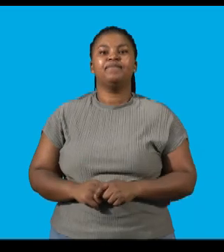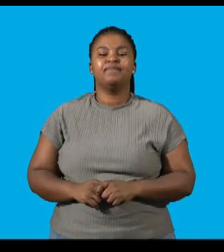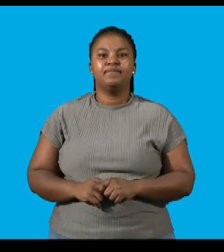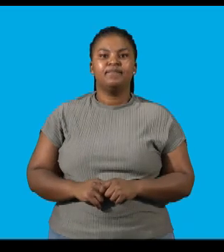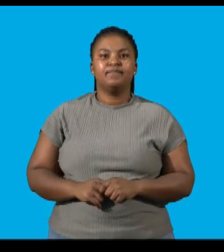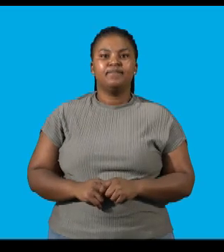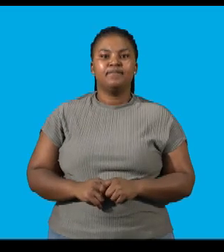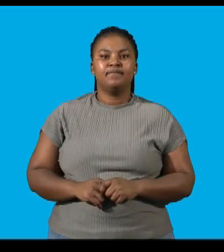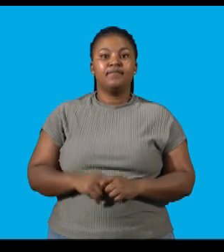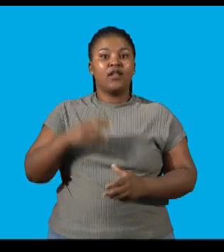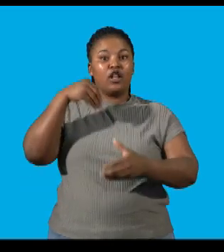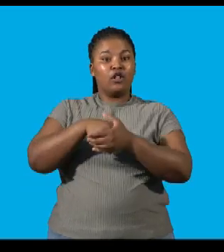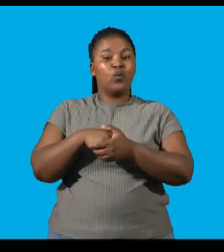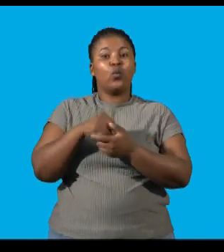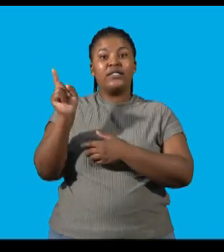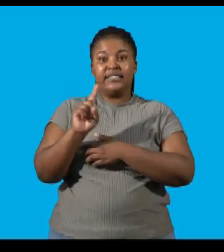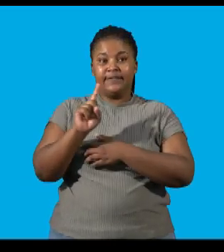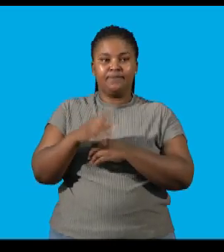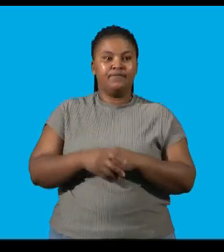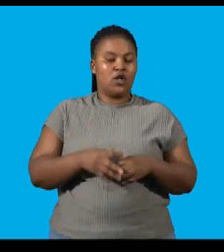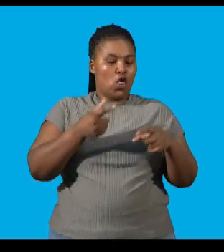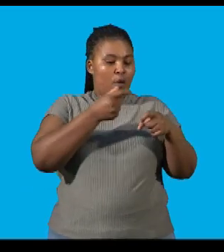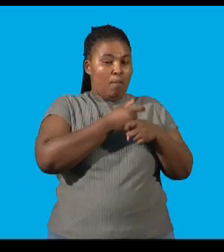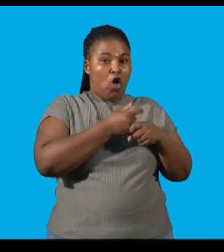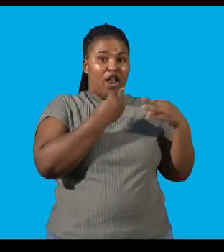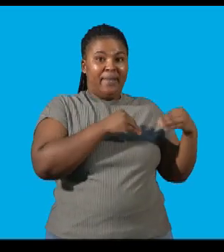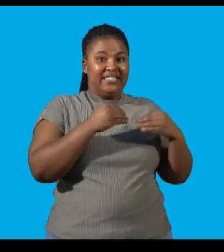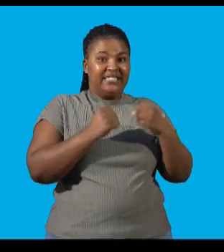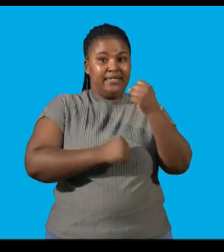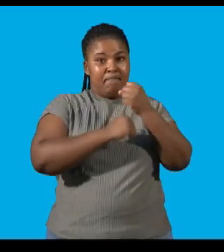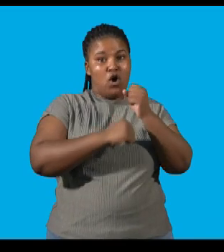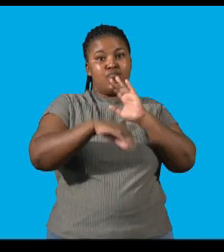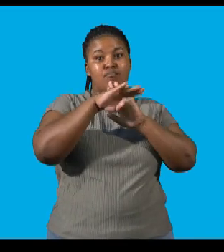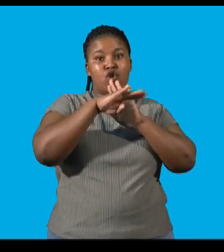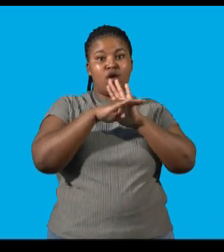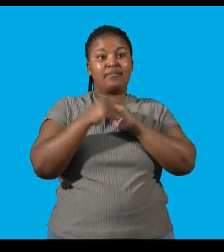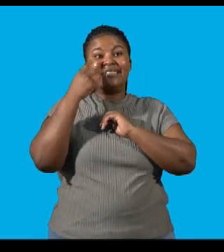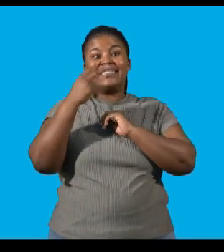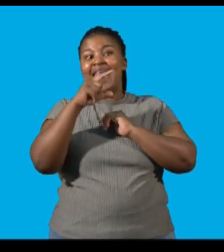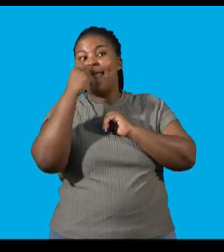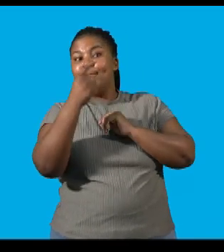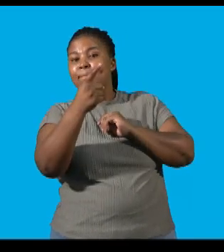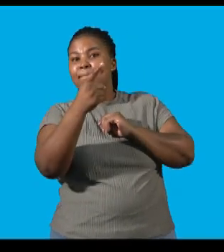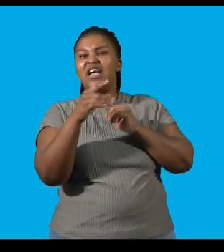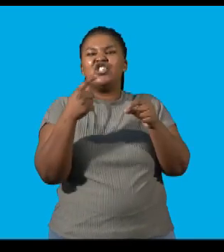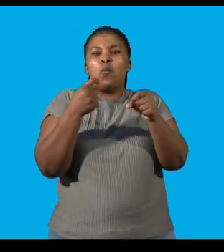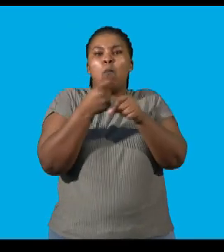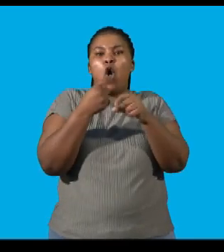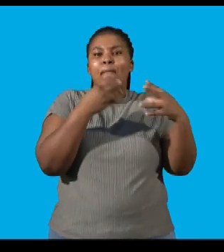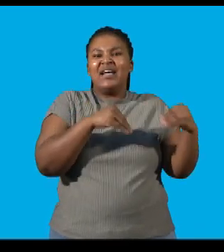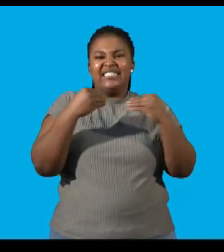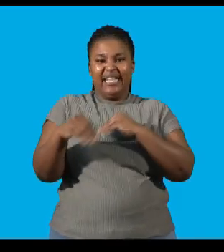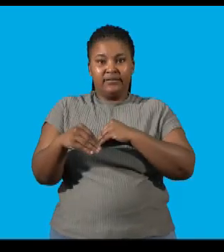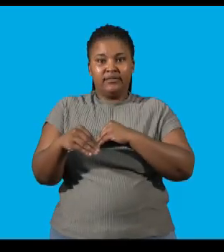So they include 1, small business support program. So as the name suggests, small